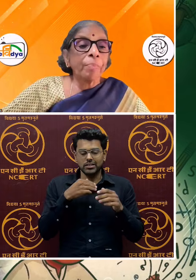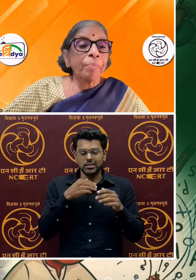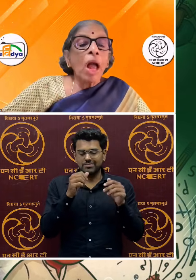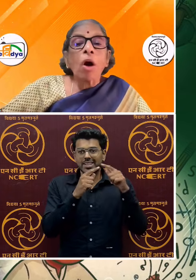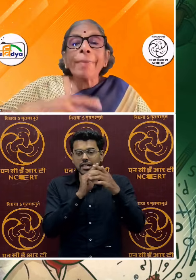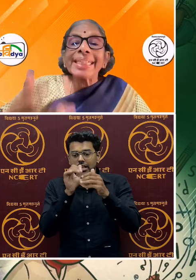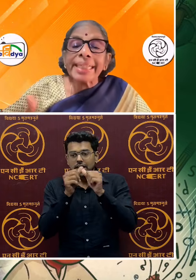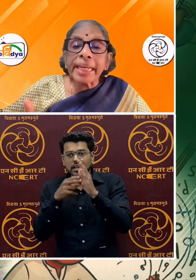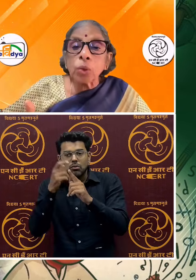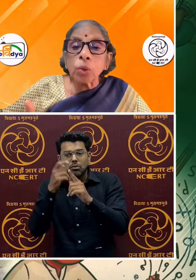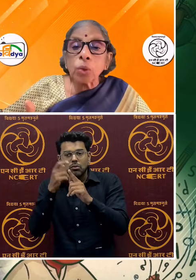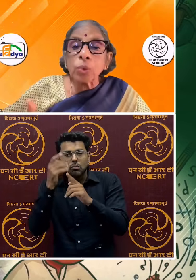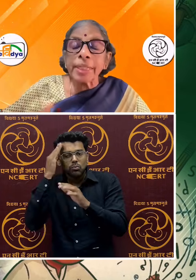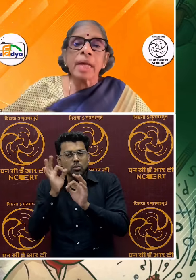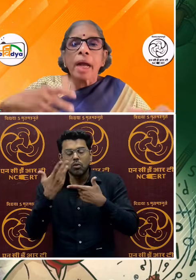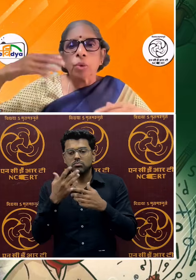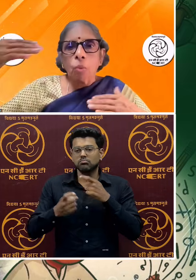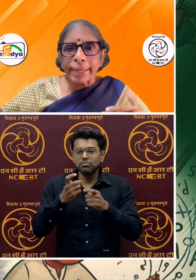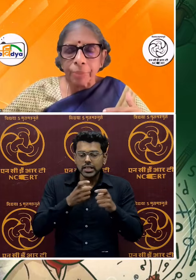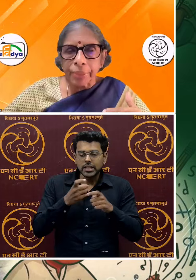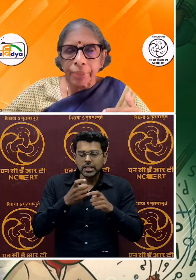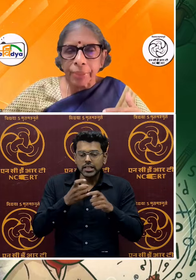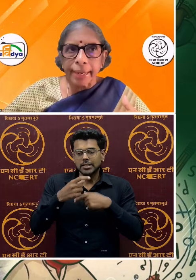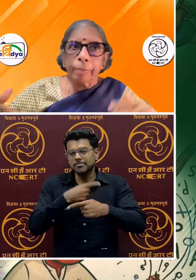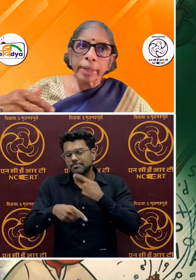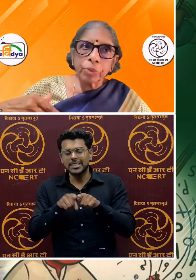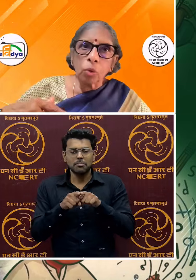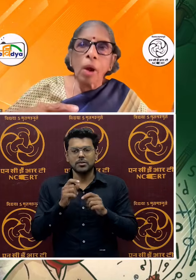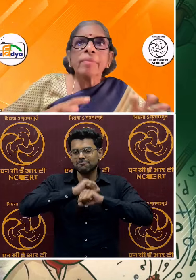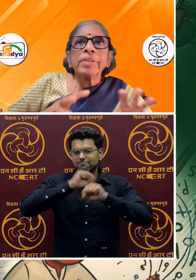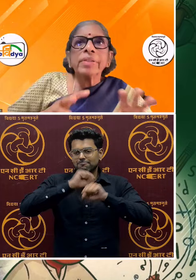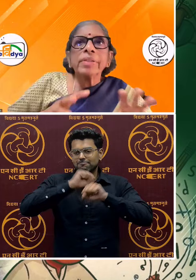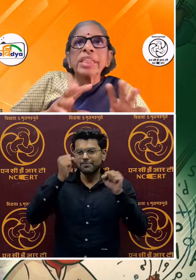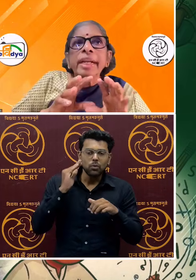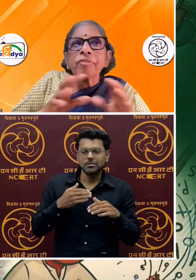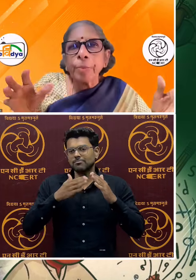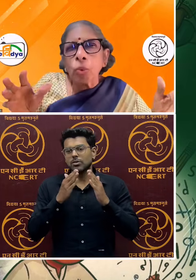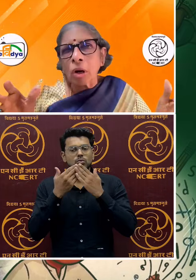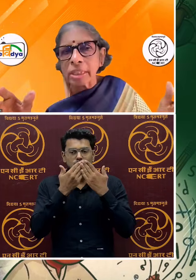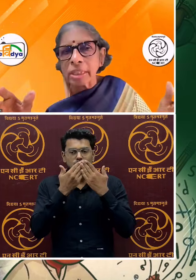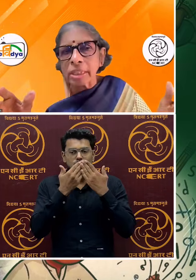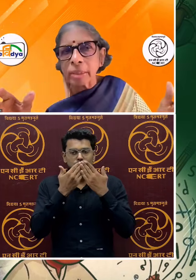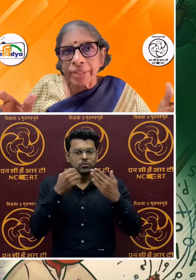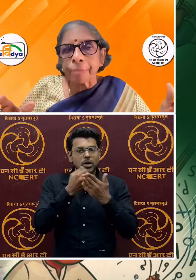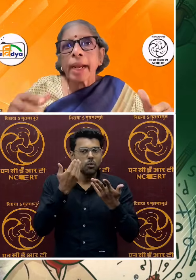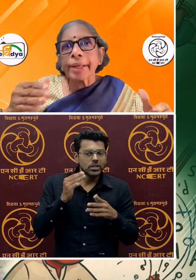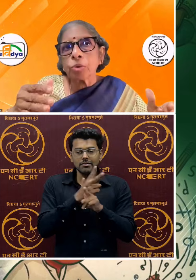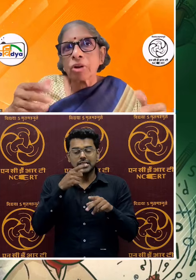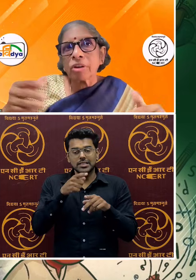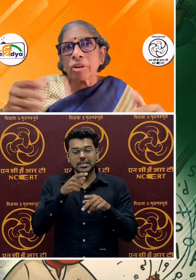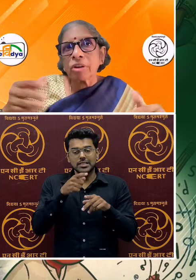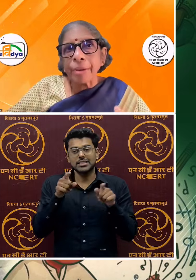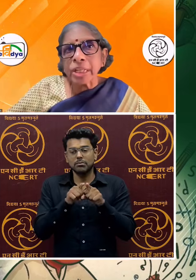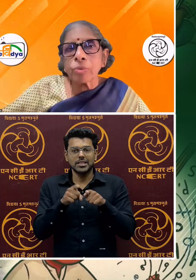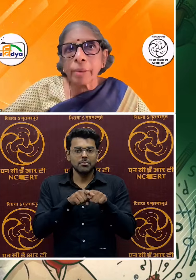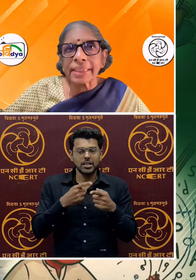not there. Or managing daily routines, what time to get up, what time to go. These children have a very poor concept of time. Like,